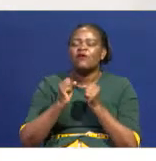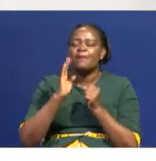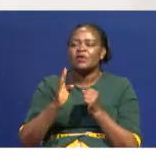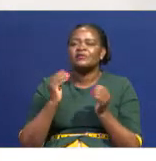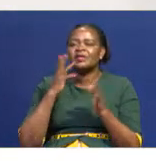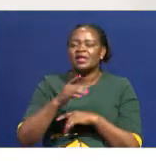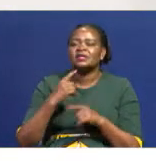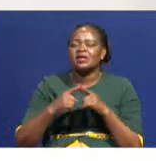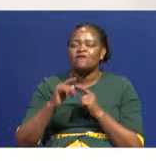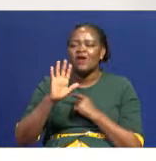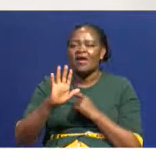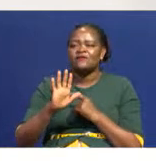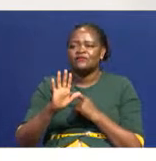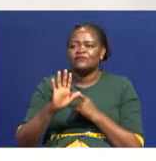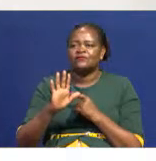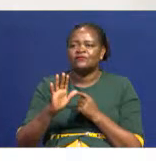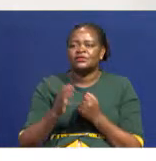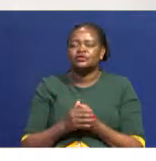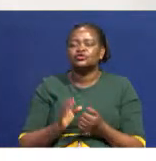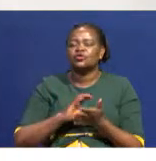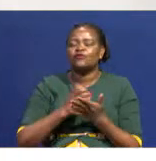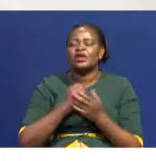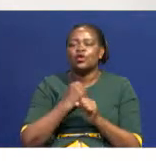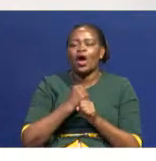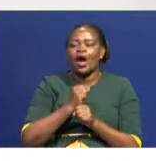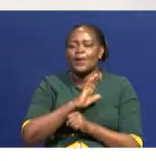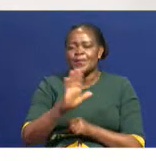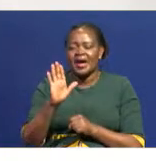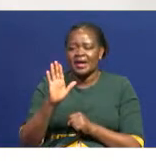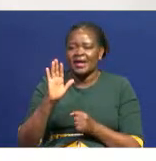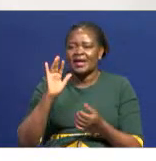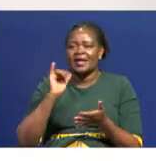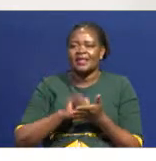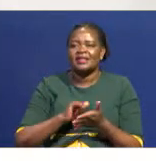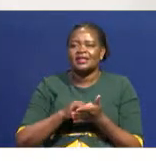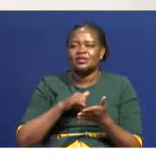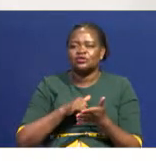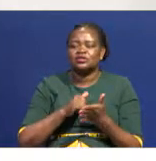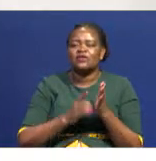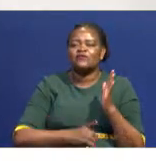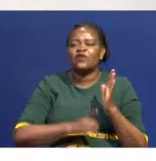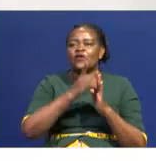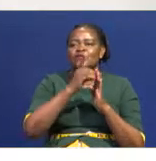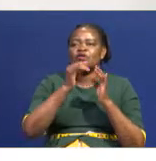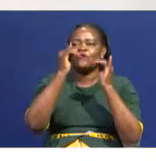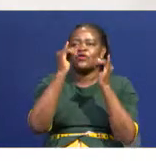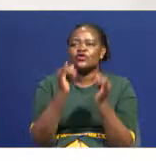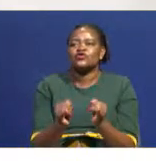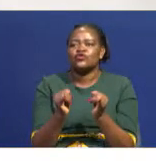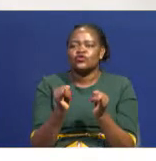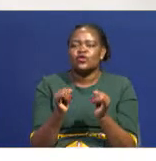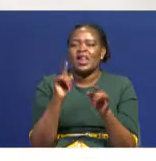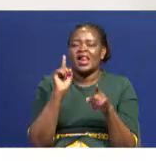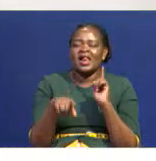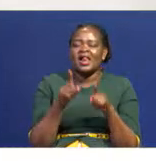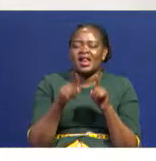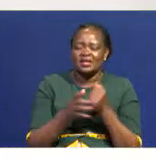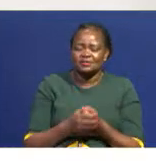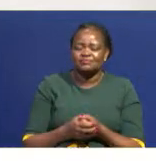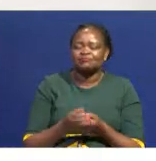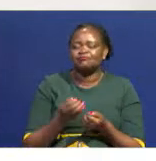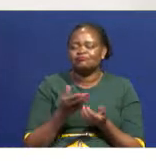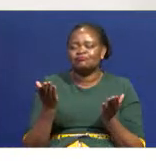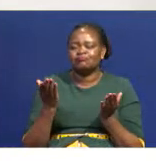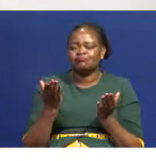the next 5 years to fund its operations. That includes development of new rice varieties. Here